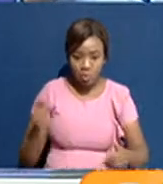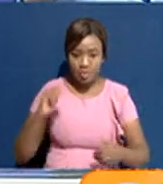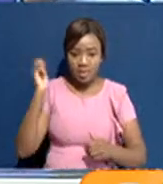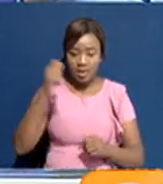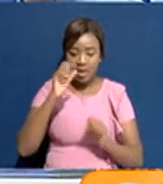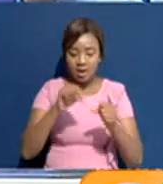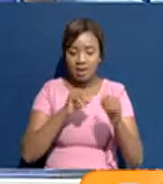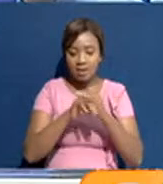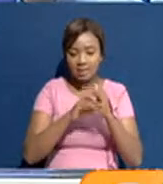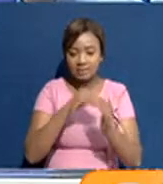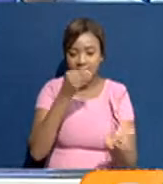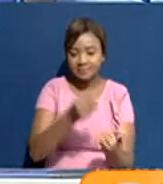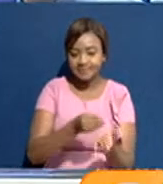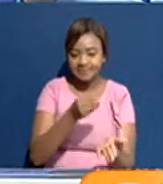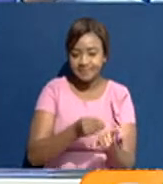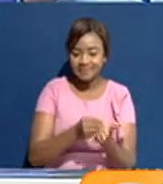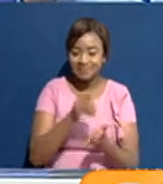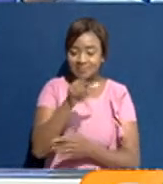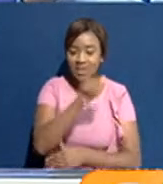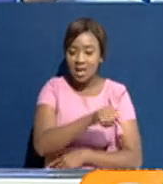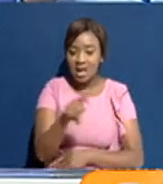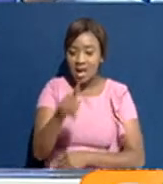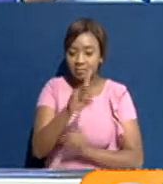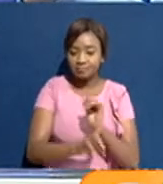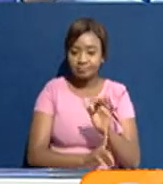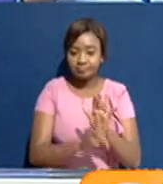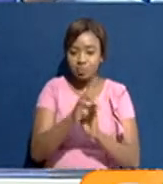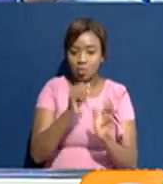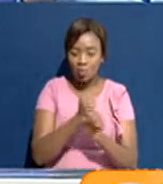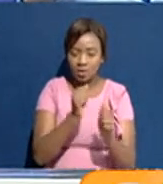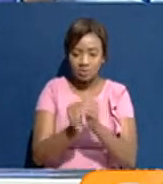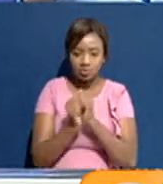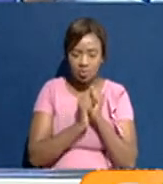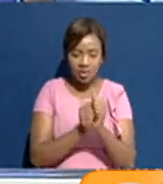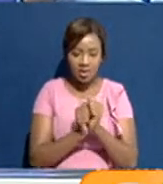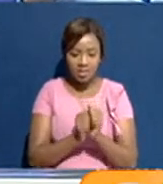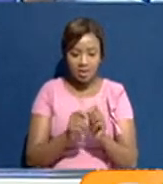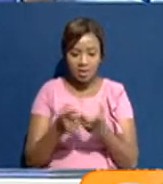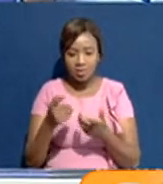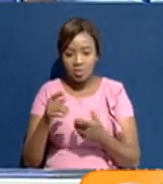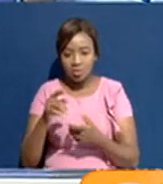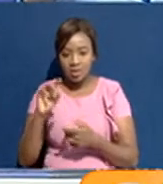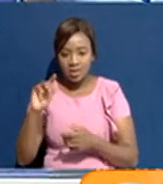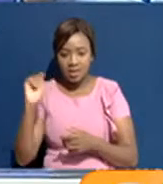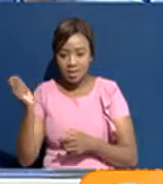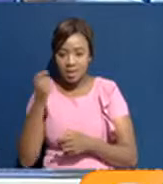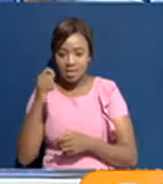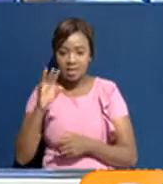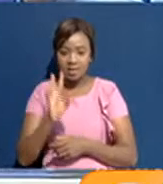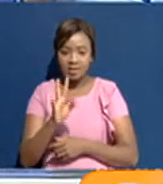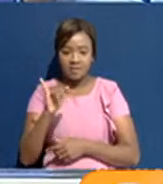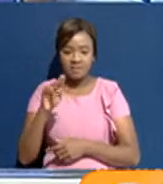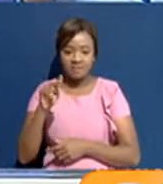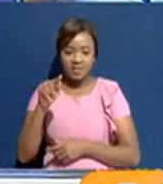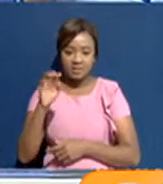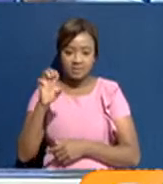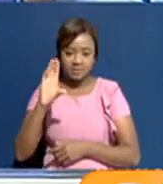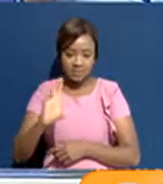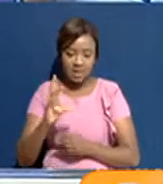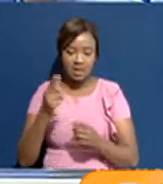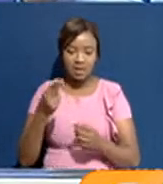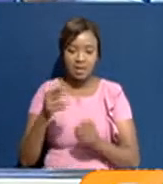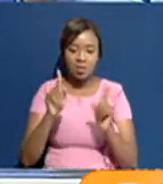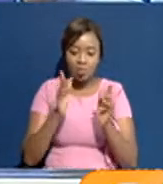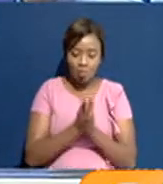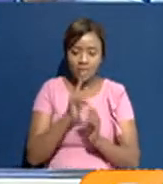and across Africa. The app, which was developed through a collaboration between the lender and Kenyan fintech Fingo Africa, seeks to